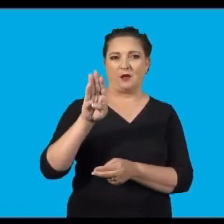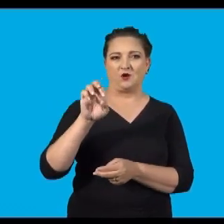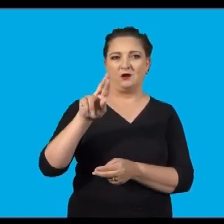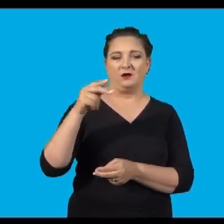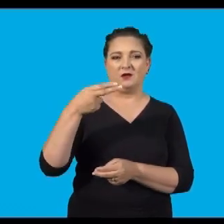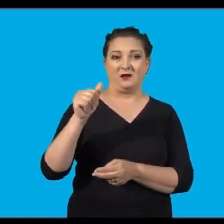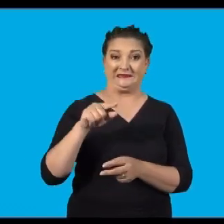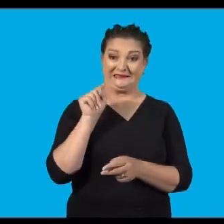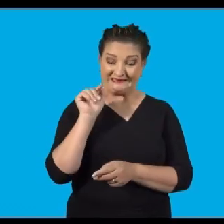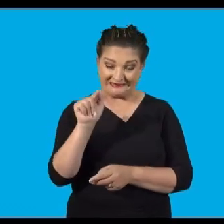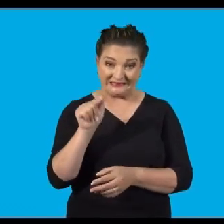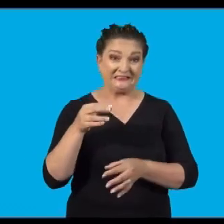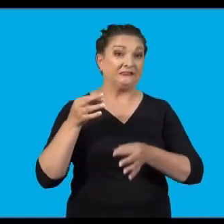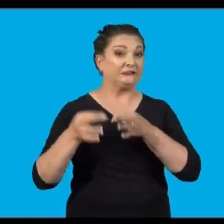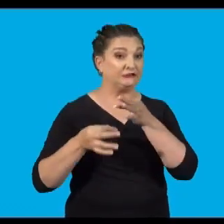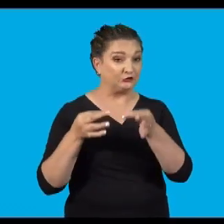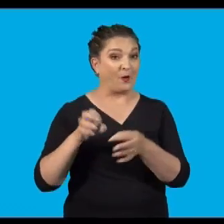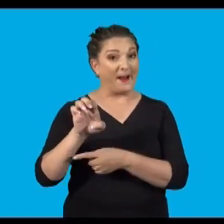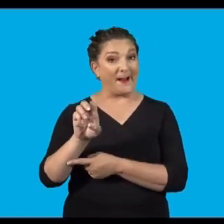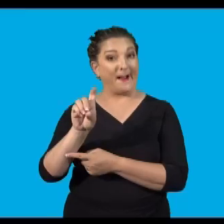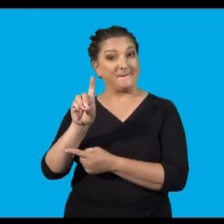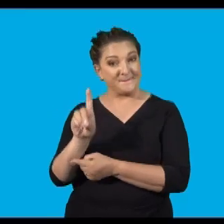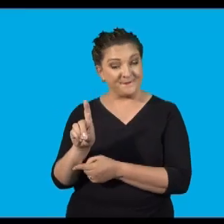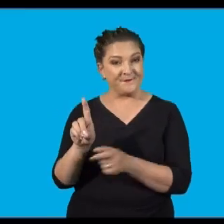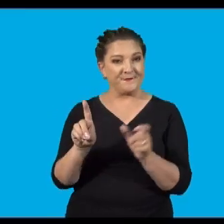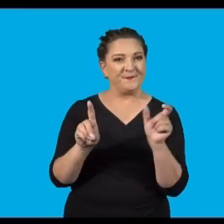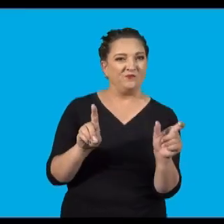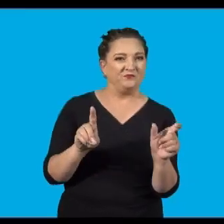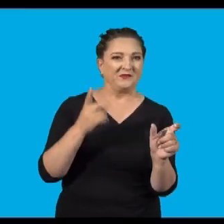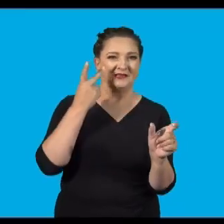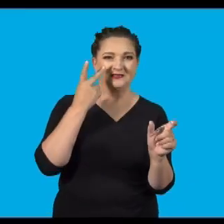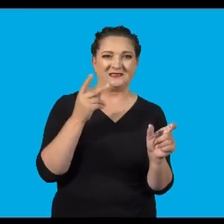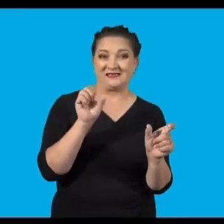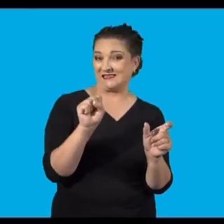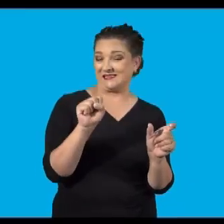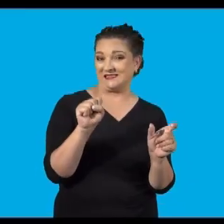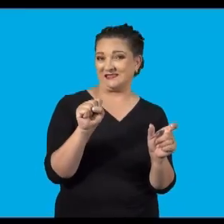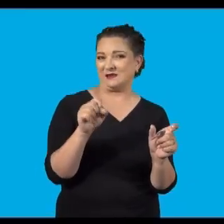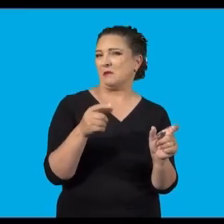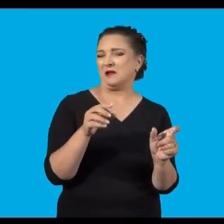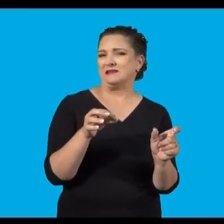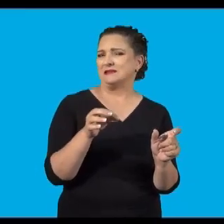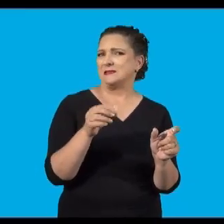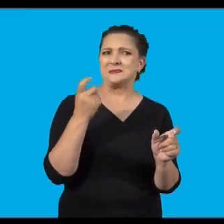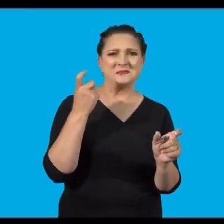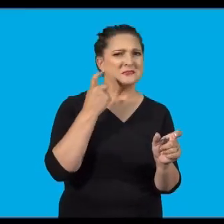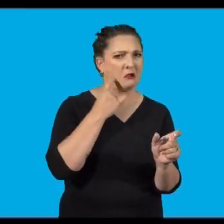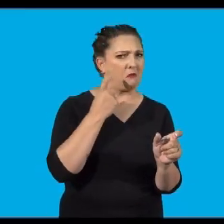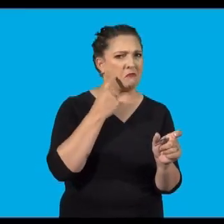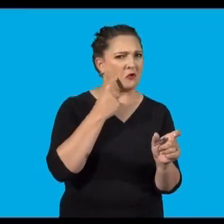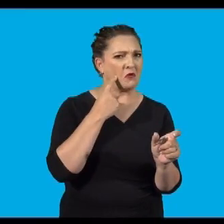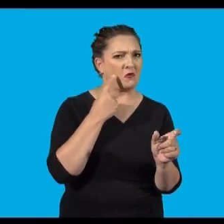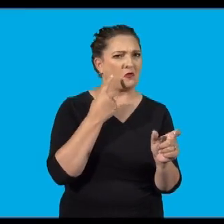us. He described, all right, so can you see the word describe? So that is in simple